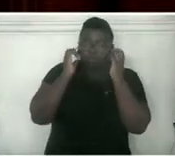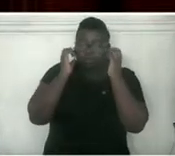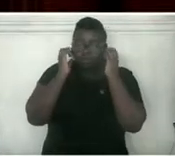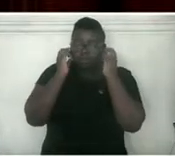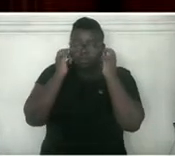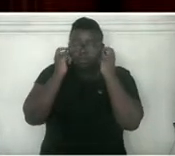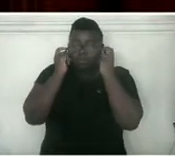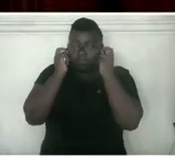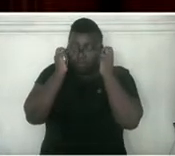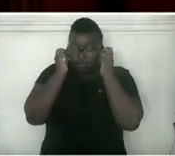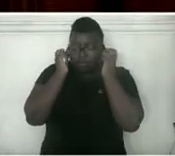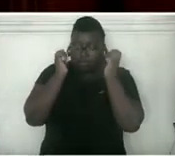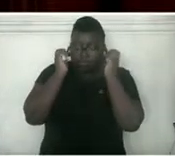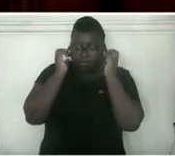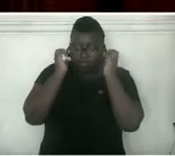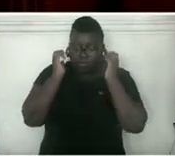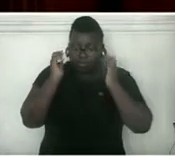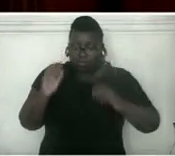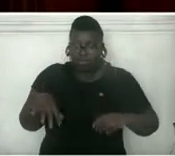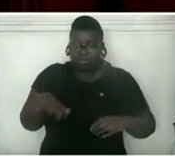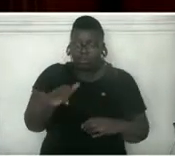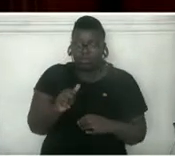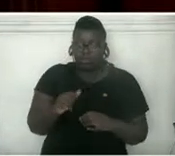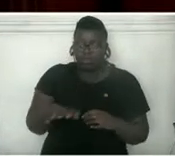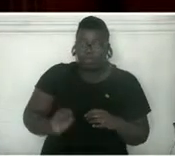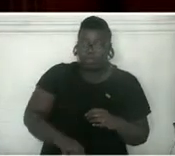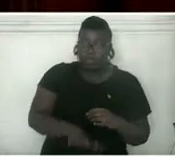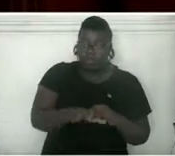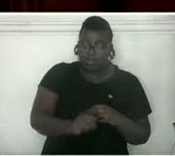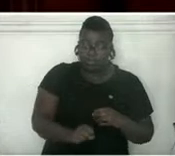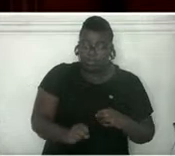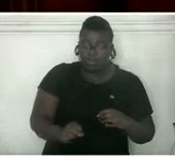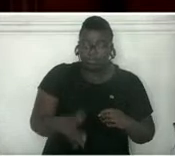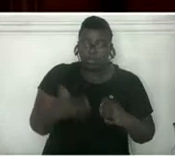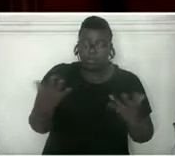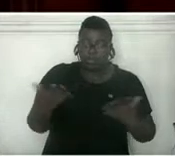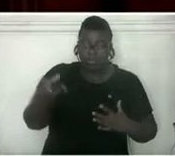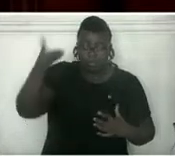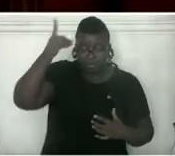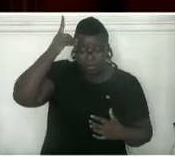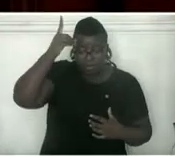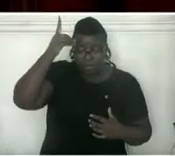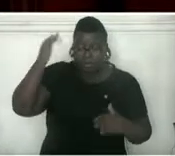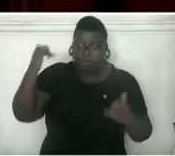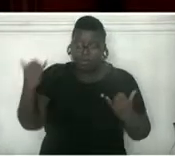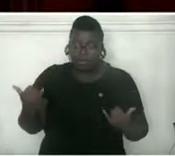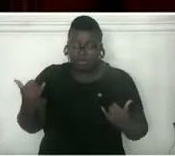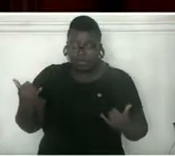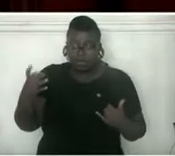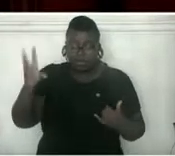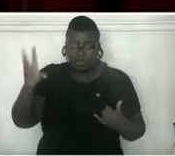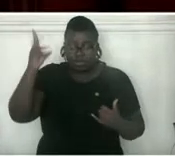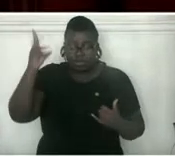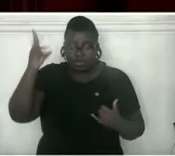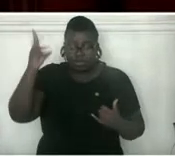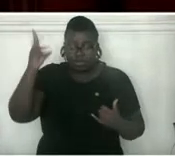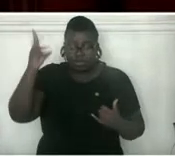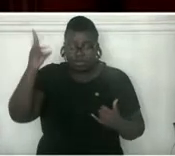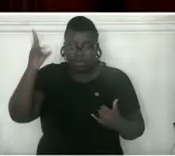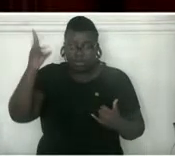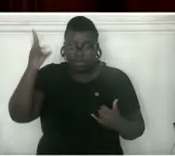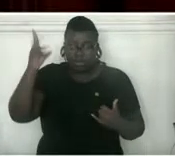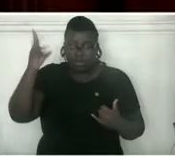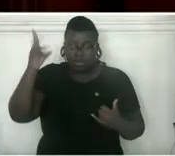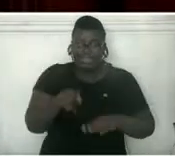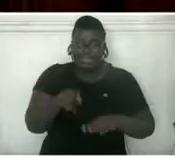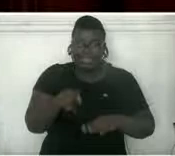and automotive supply park in the south of Durban. The Durban Electropolis Master Plan has also